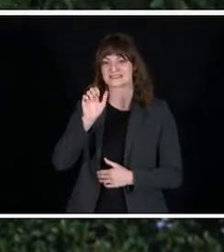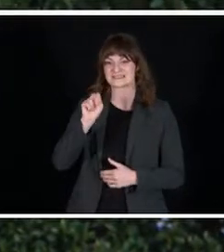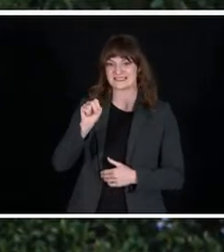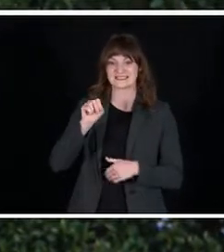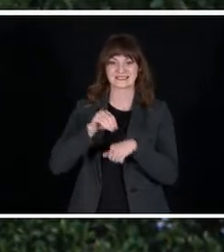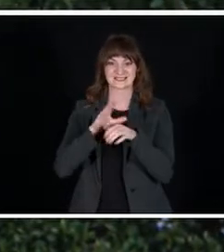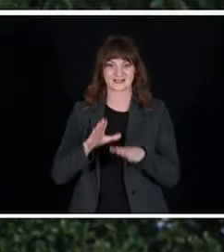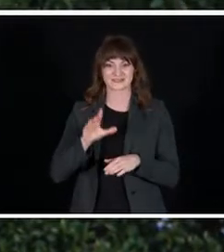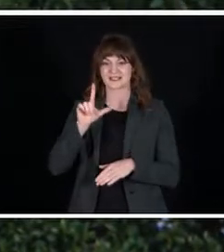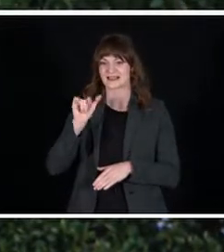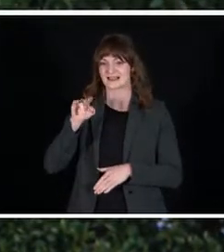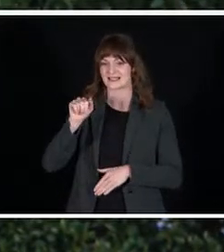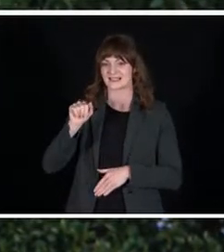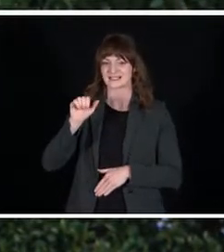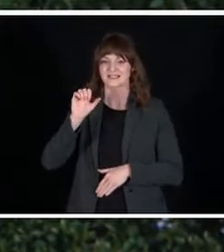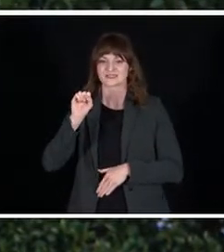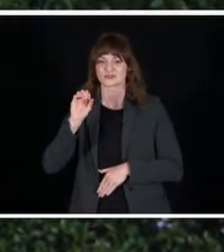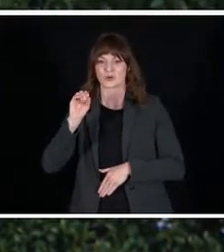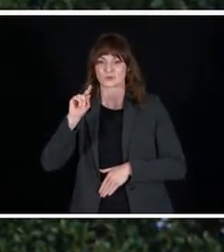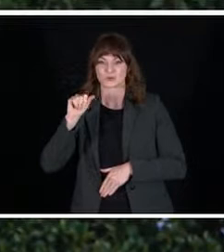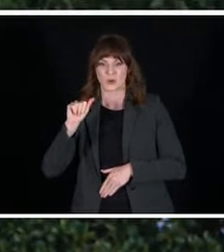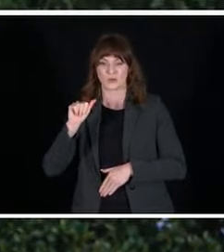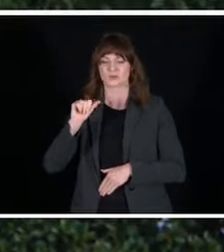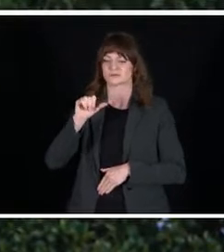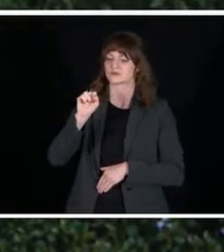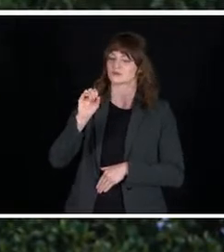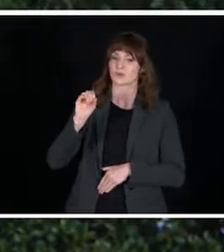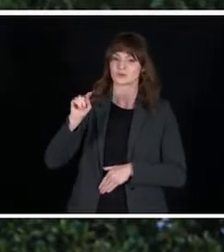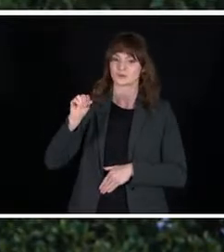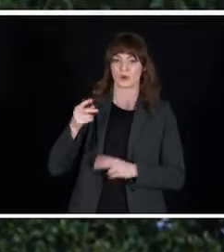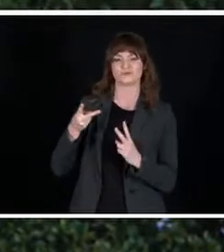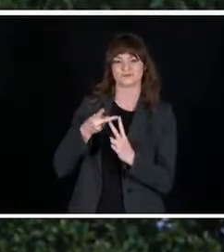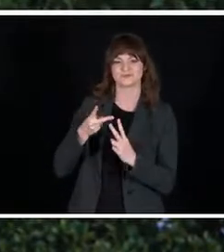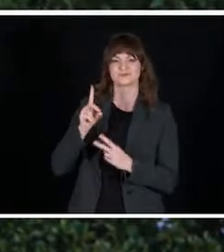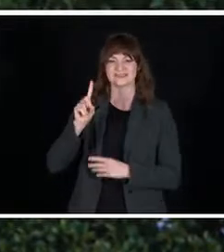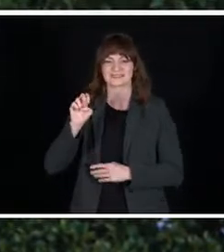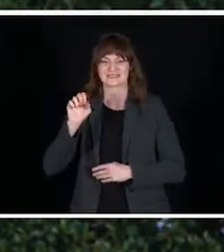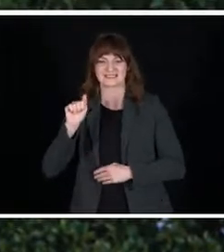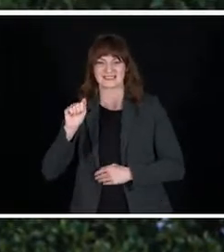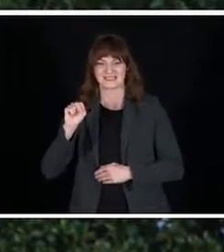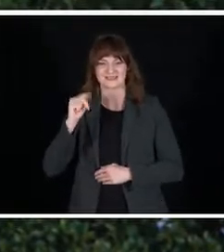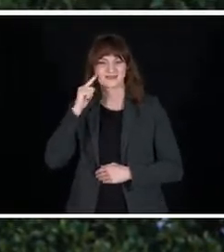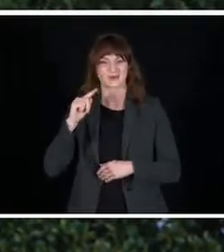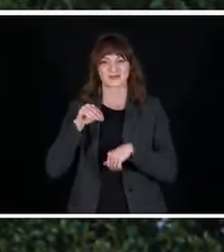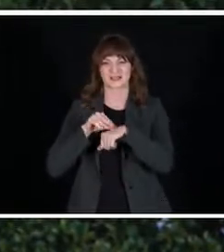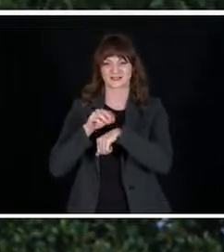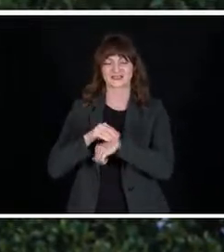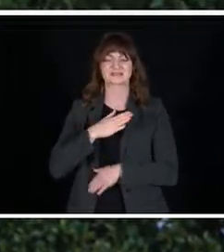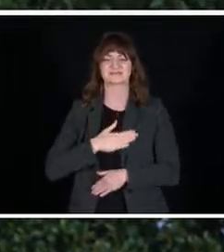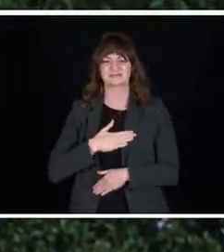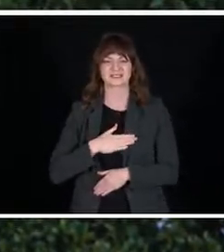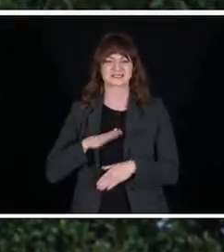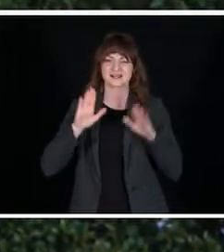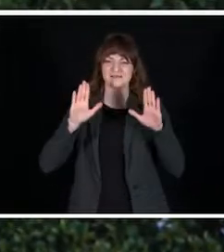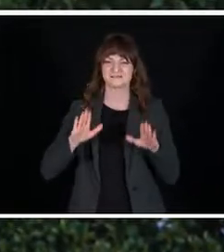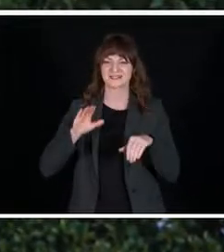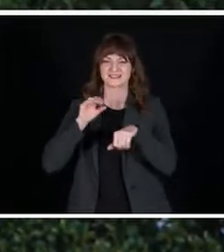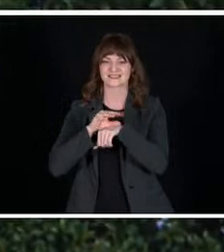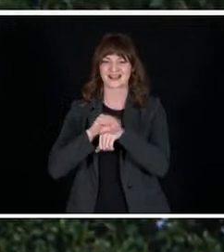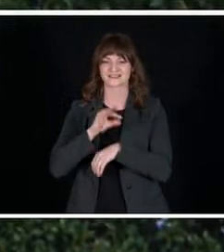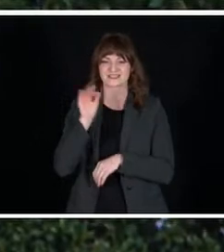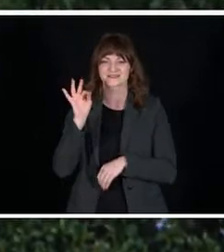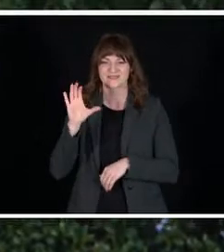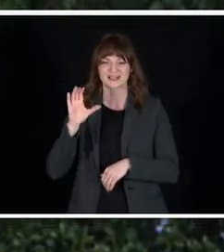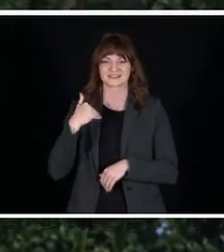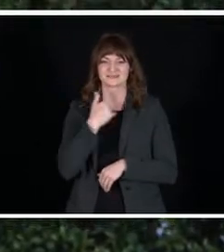and Lina Soto, Associate Dean of Counseling. Woo-hoo. Will our amazing counseling faculty members also